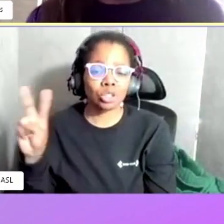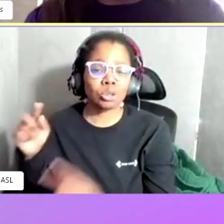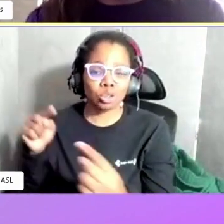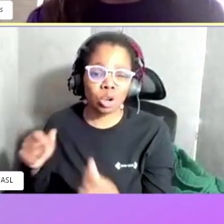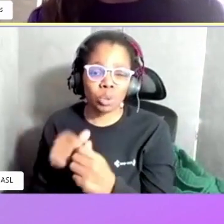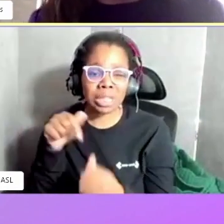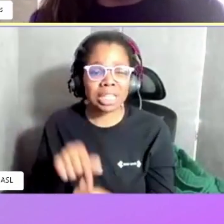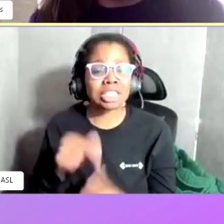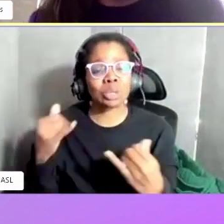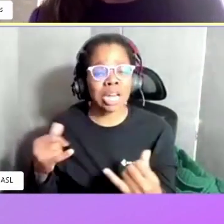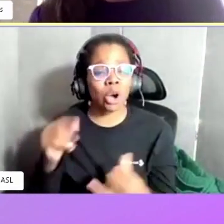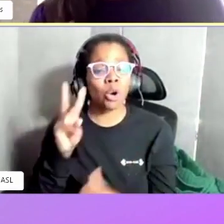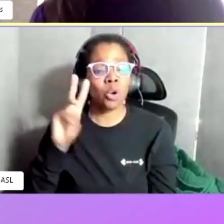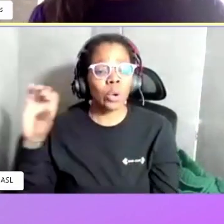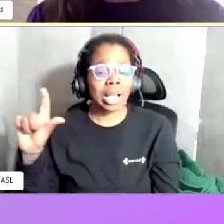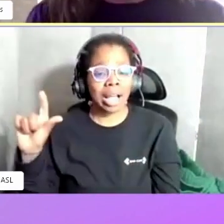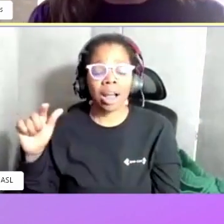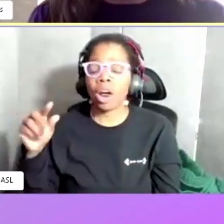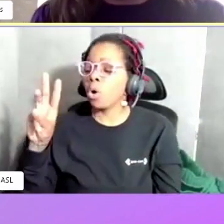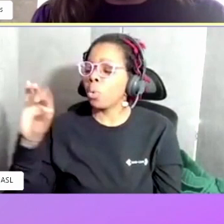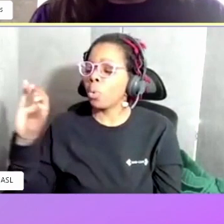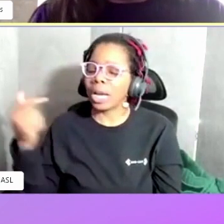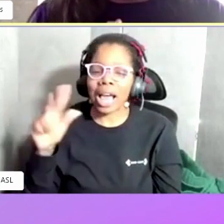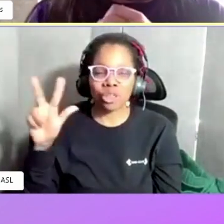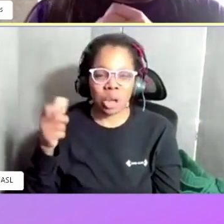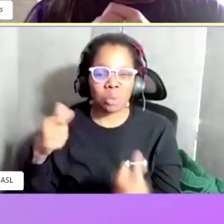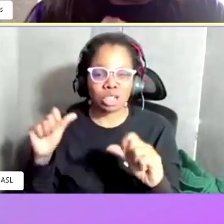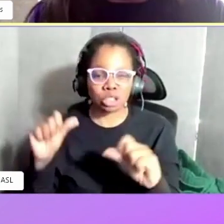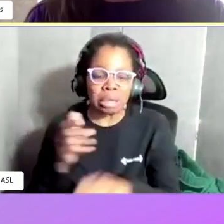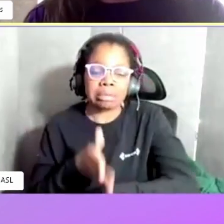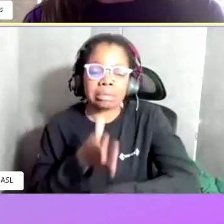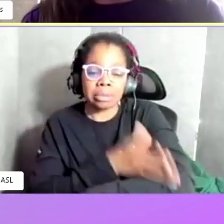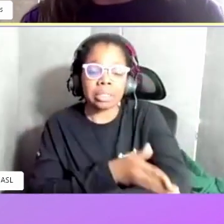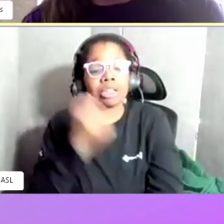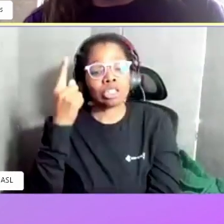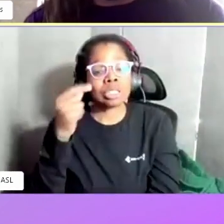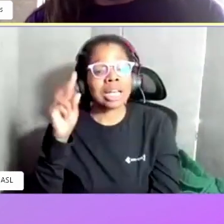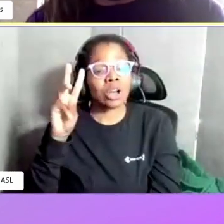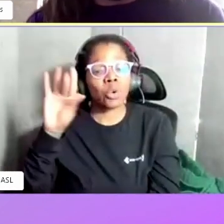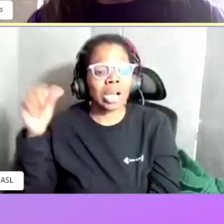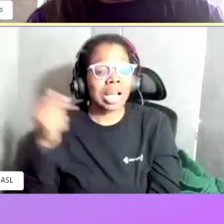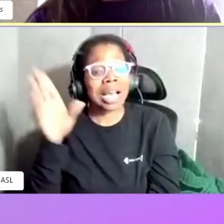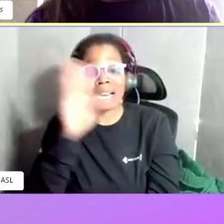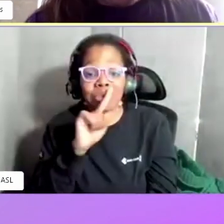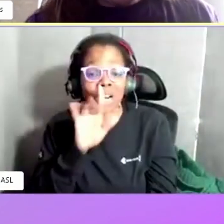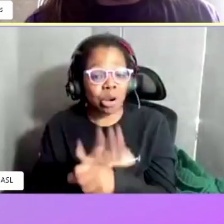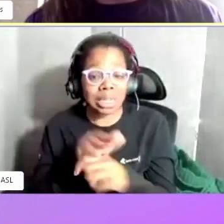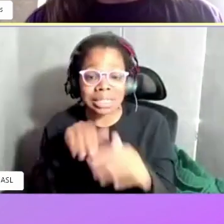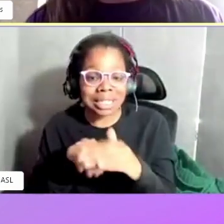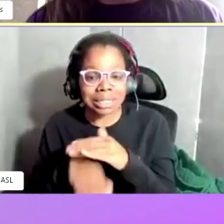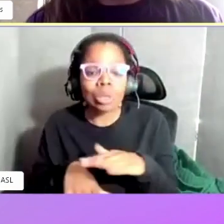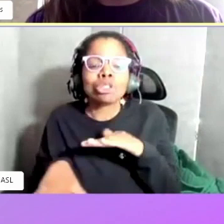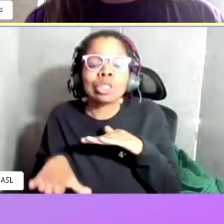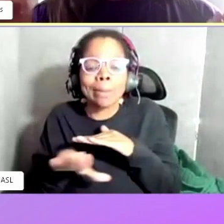we're trying to do better. The thing to keep in mind is WCAG never guarantees accessibility. It sets a baseline